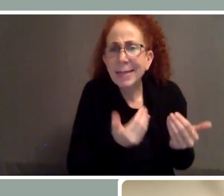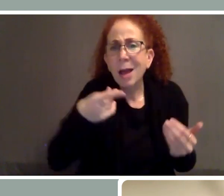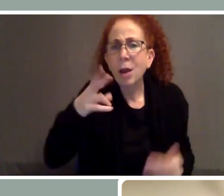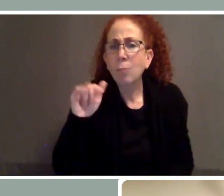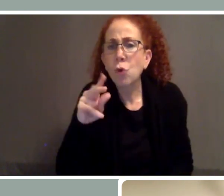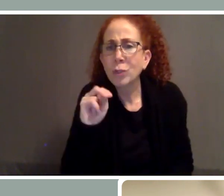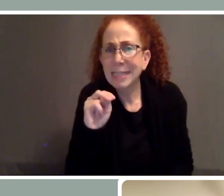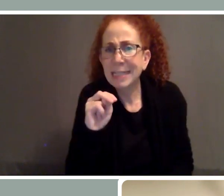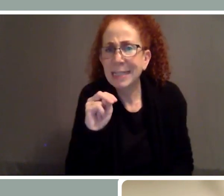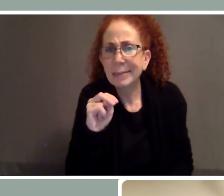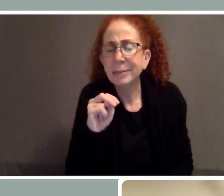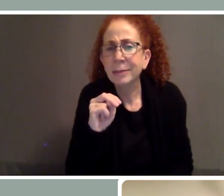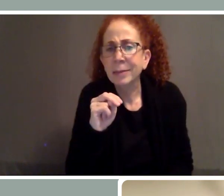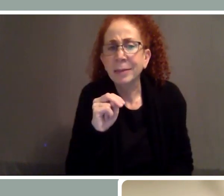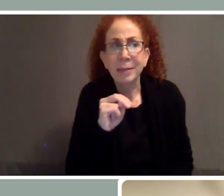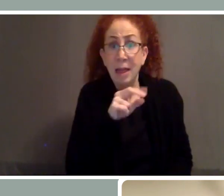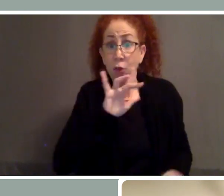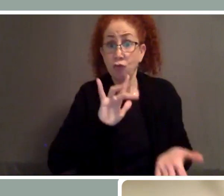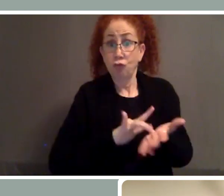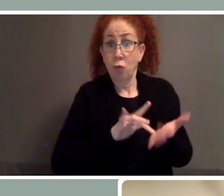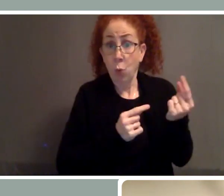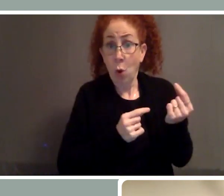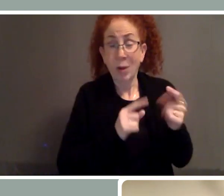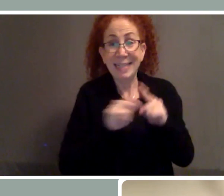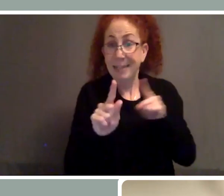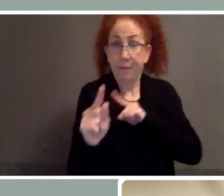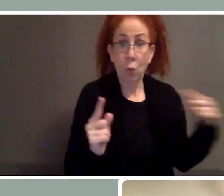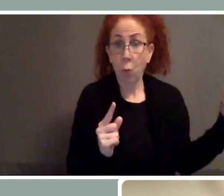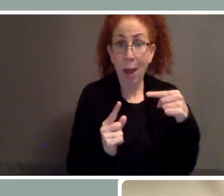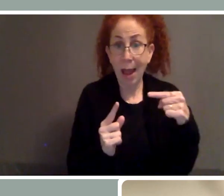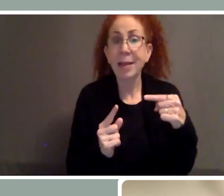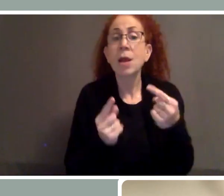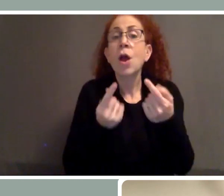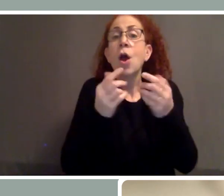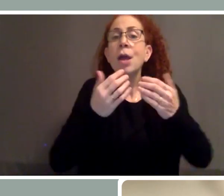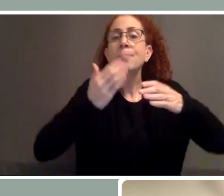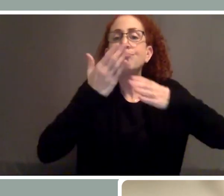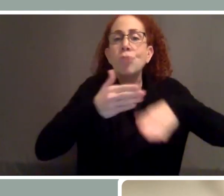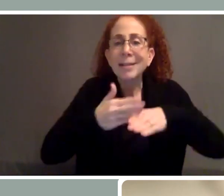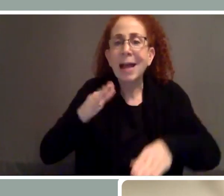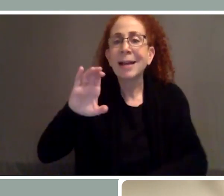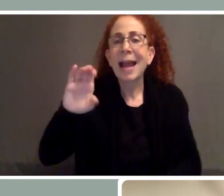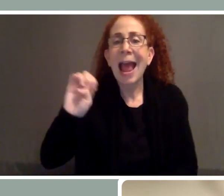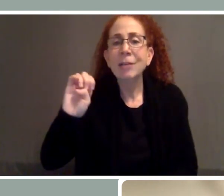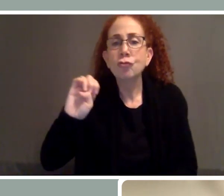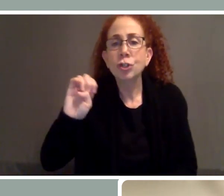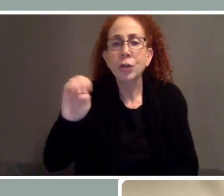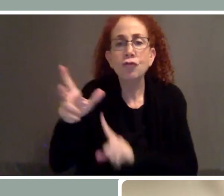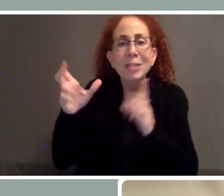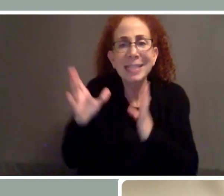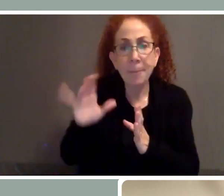proteins. And so what this drug does is, in a different way, it breaks down the estrogen receptor. And the estrogen receptor is sort of